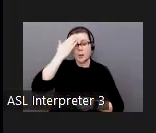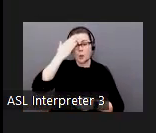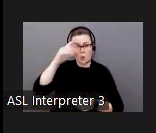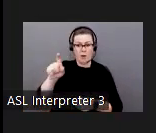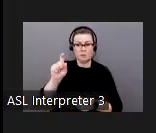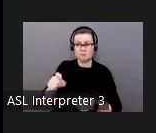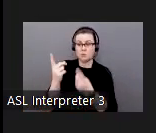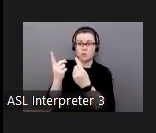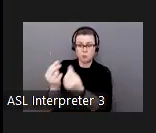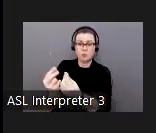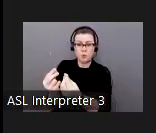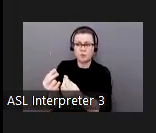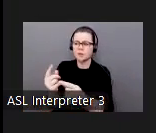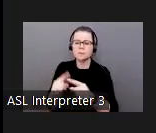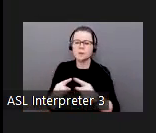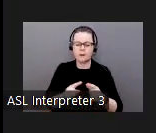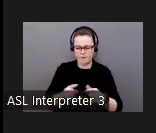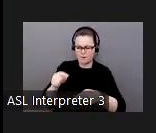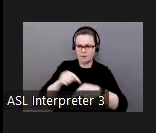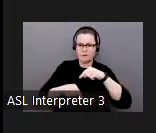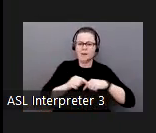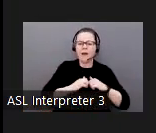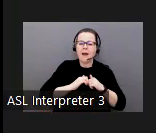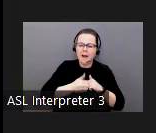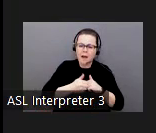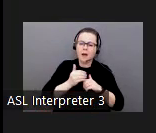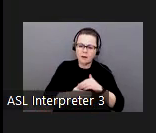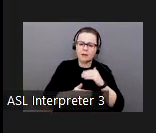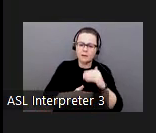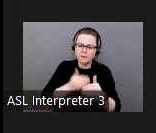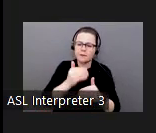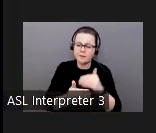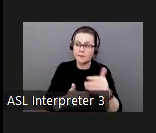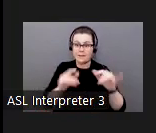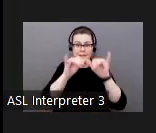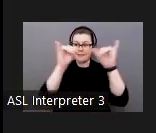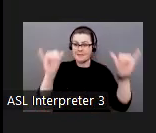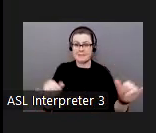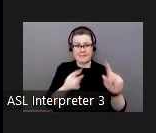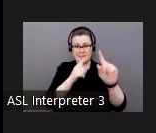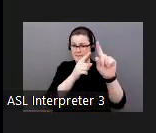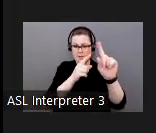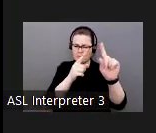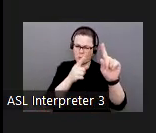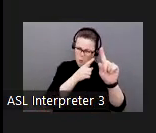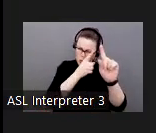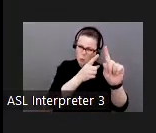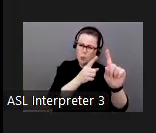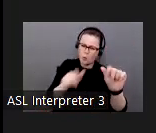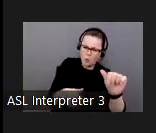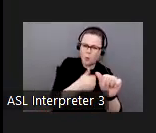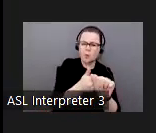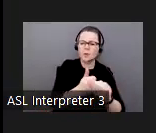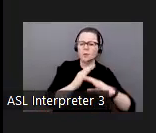a system upstream toward prevention? That is really the thing that occupies a lot of